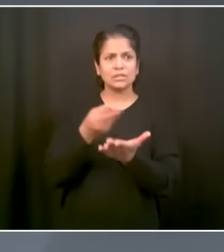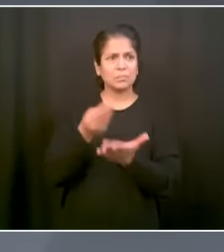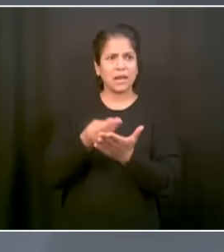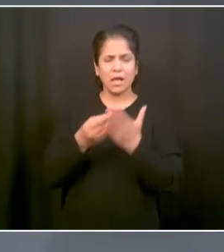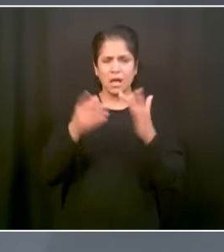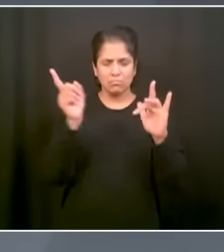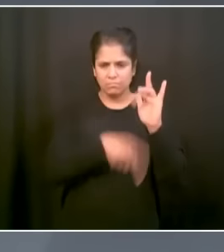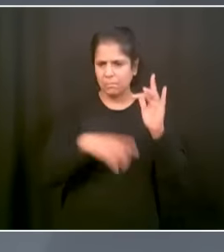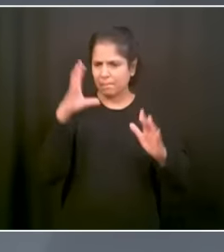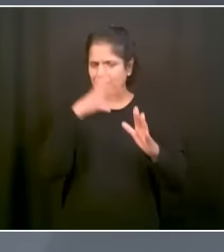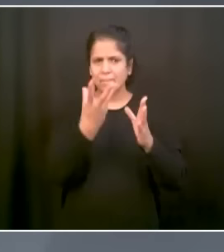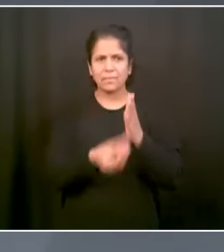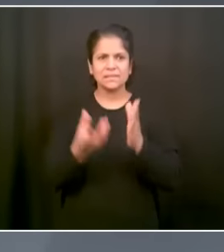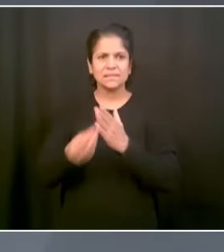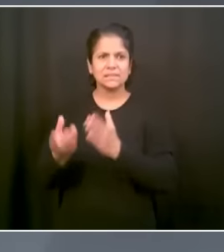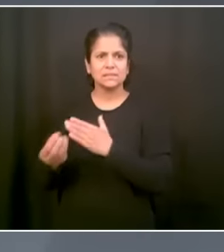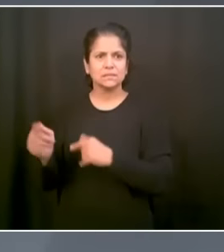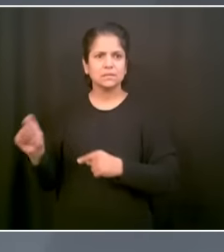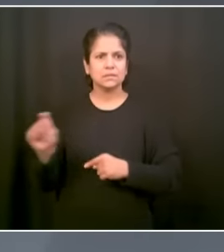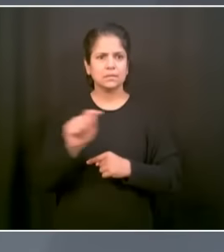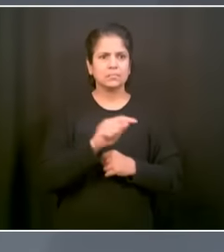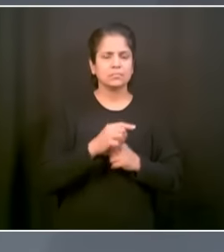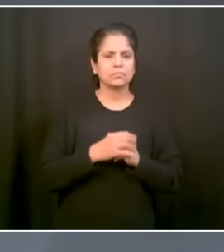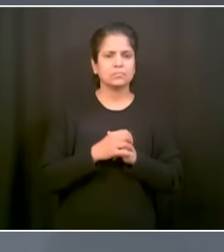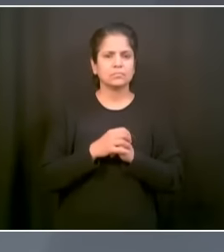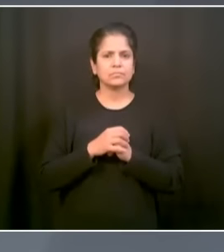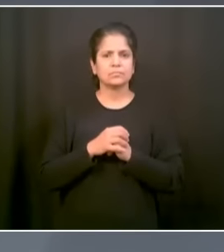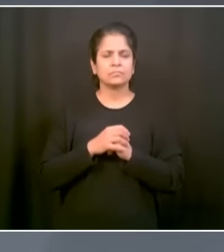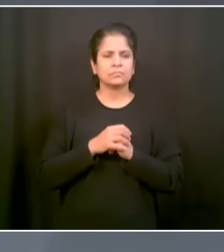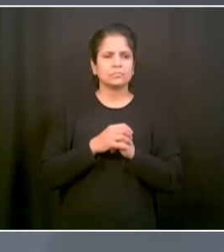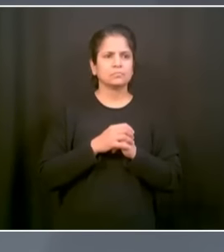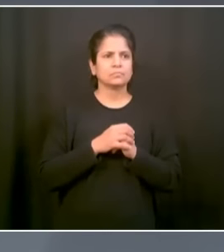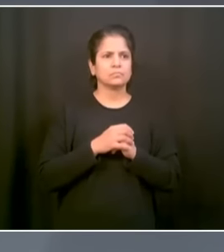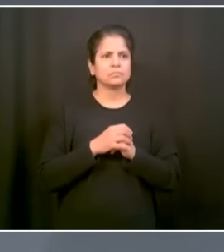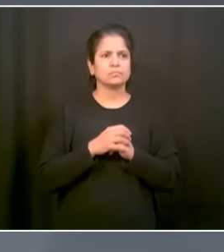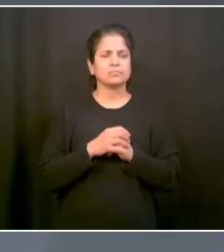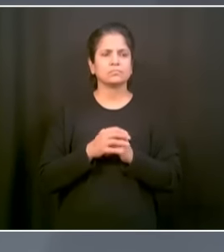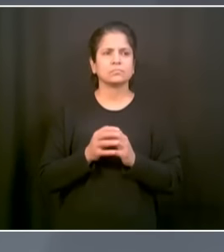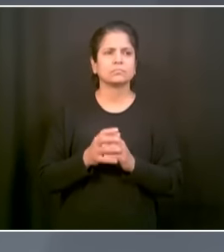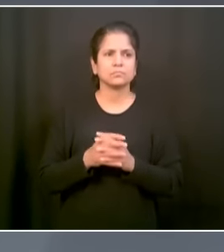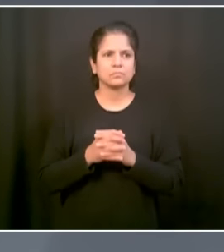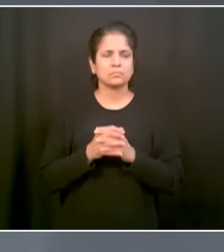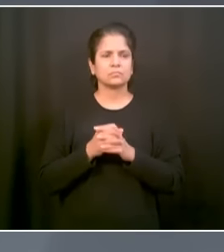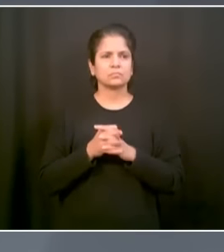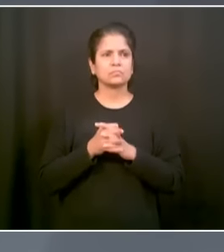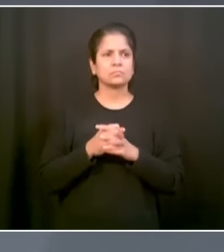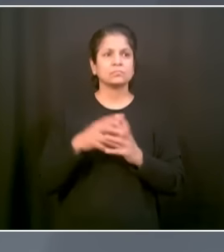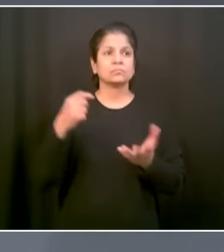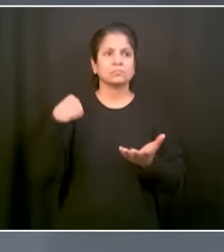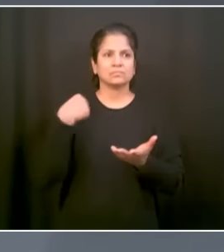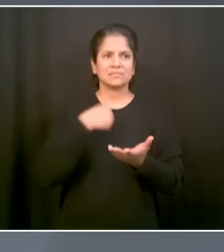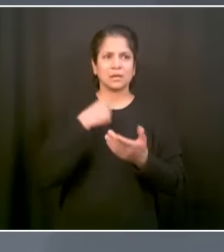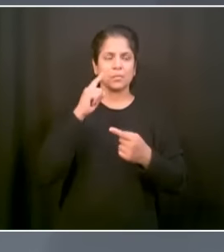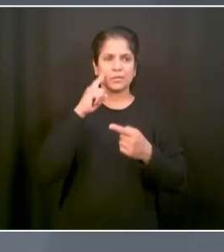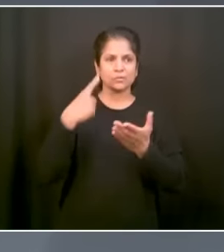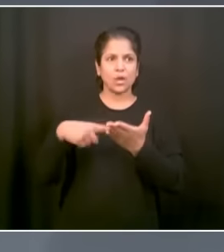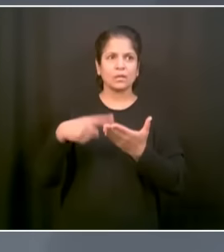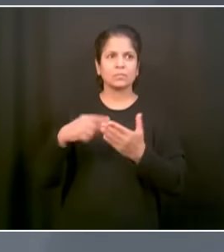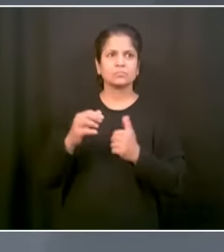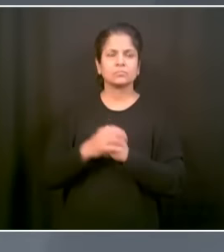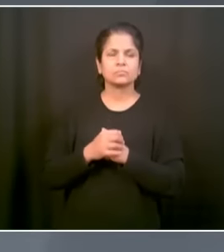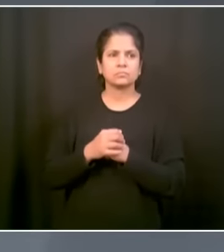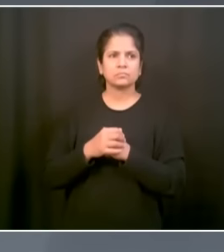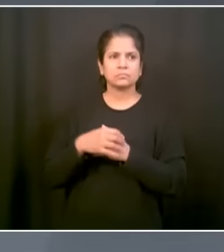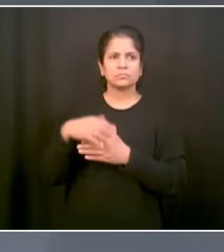that has become endemic in any legislative and executive process. We're talking about a budget gap that eclipses that of the Great